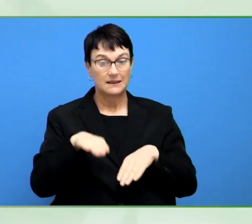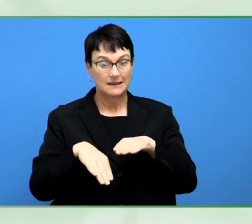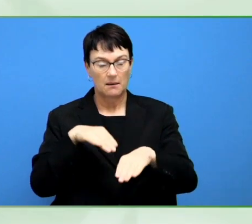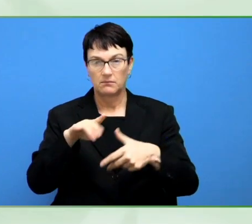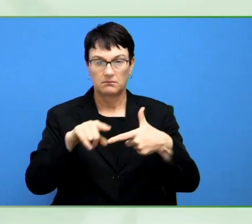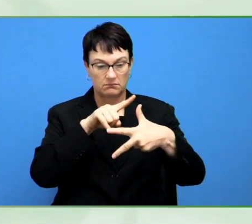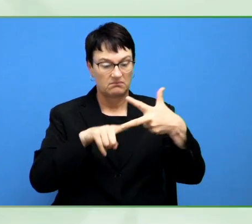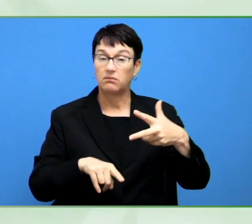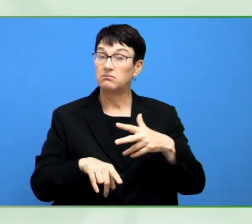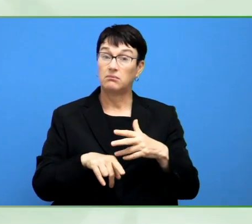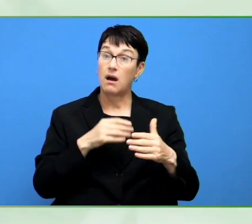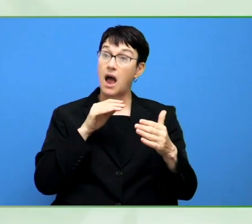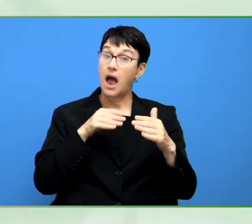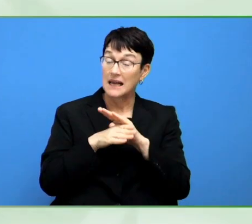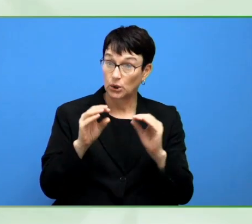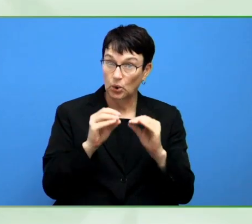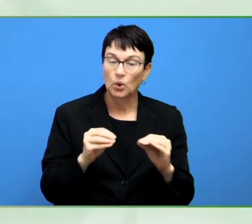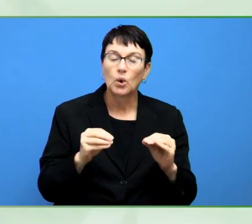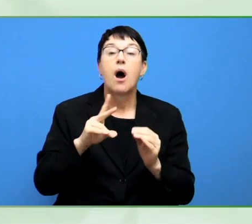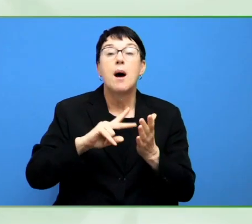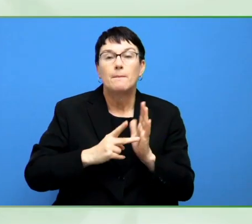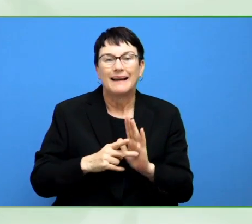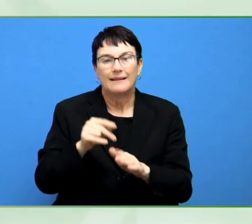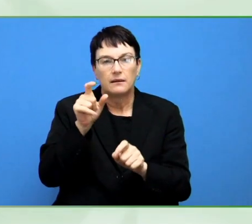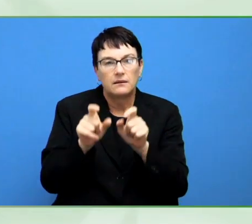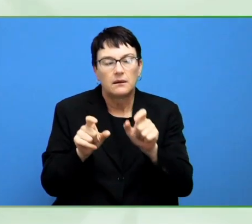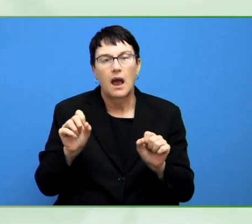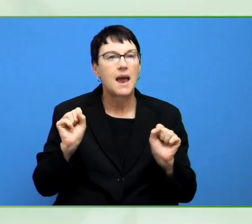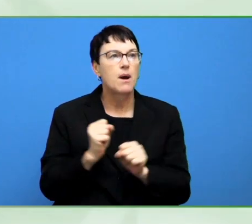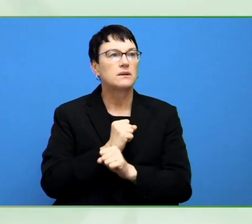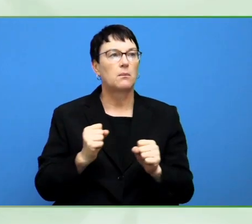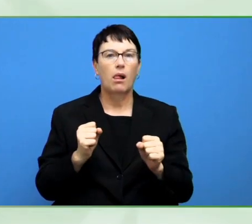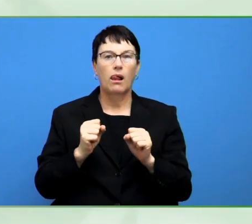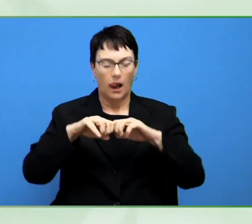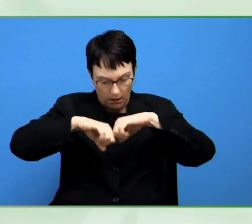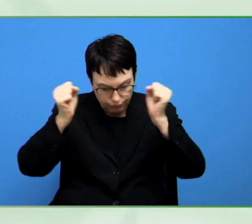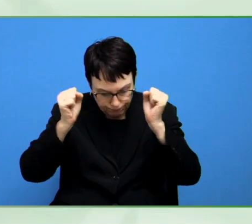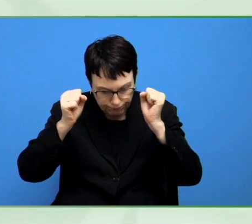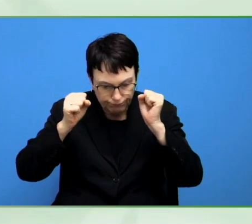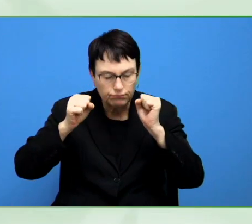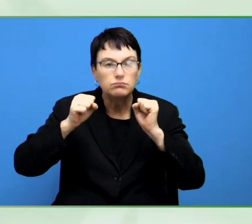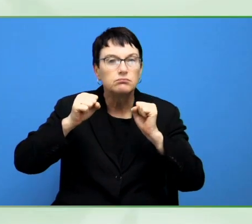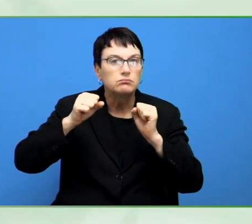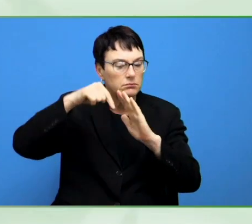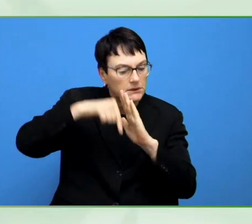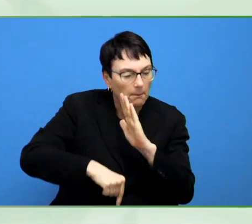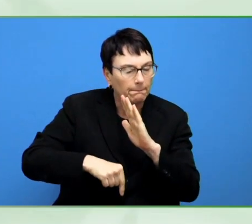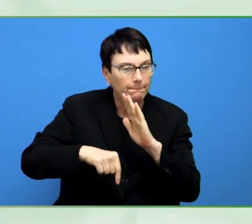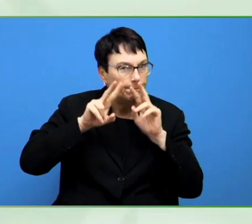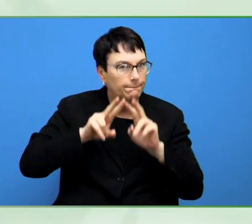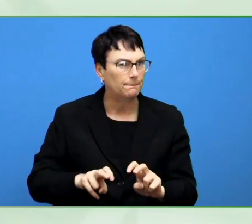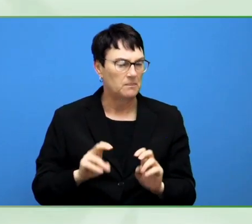check the more important things. Yeah, I don't know, but yeah. It's a of